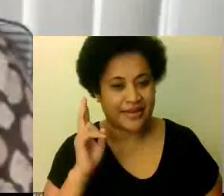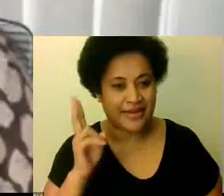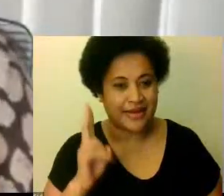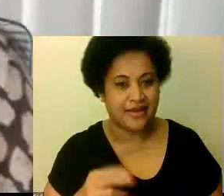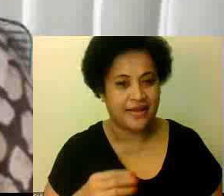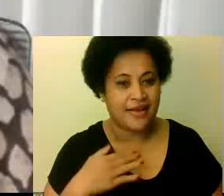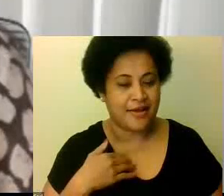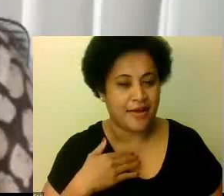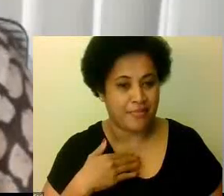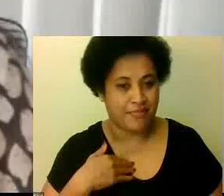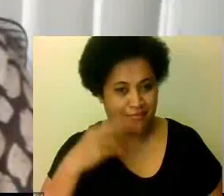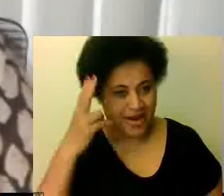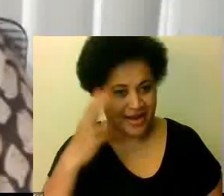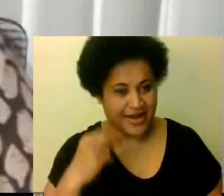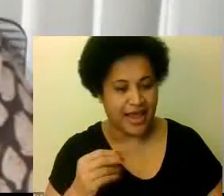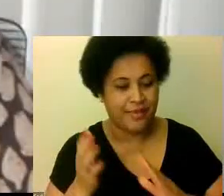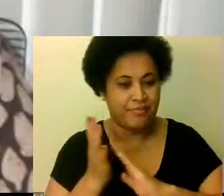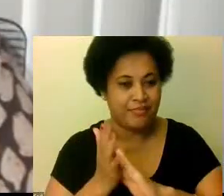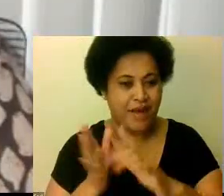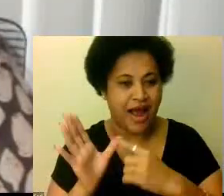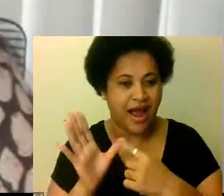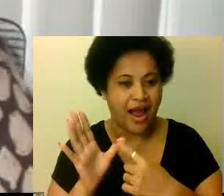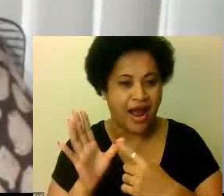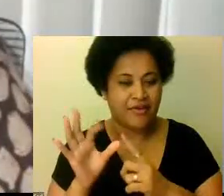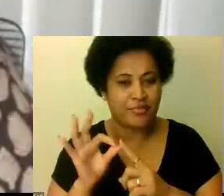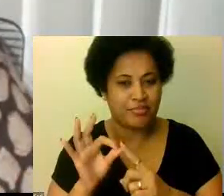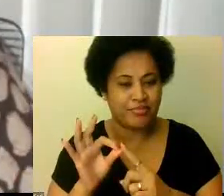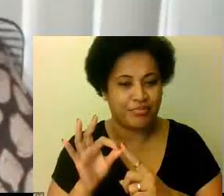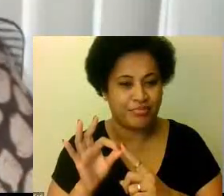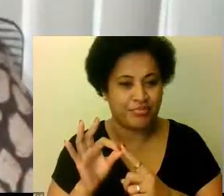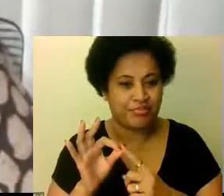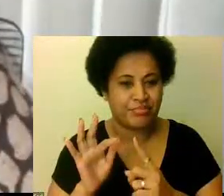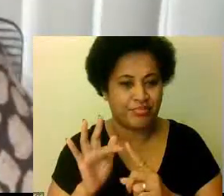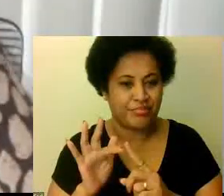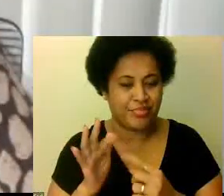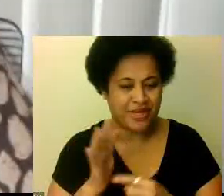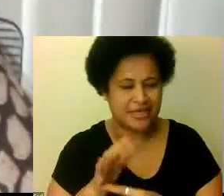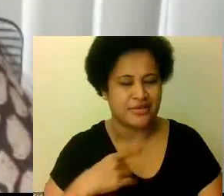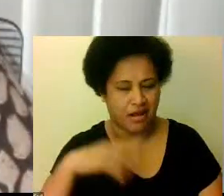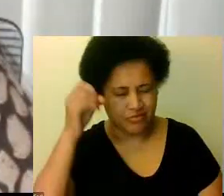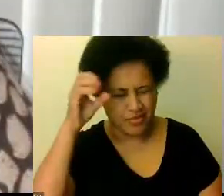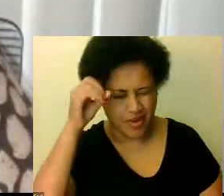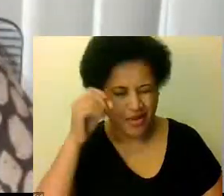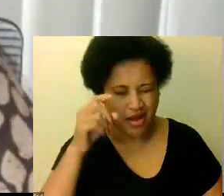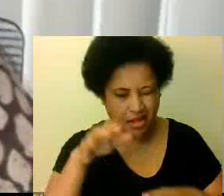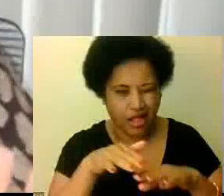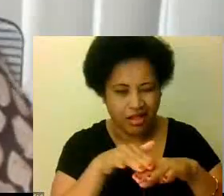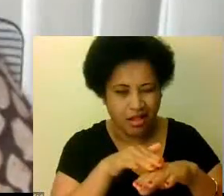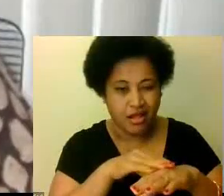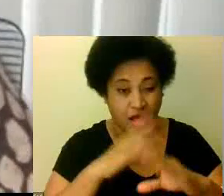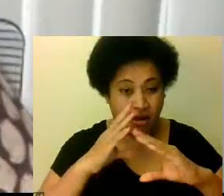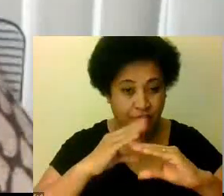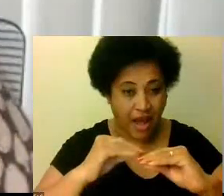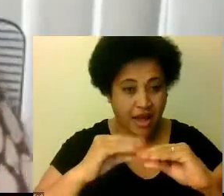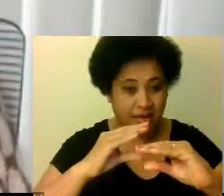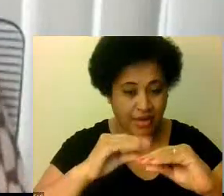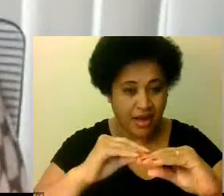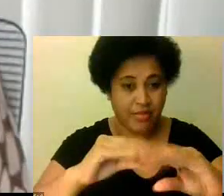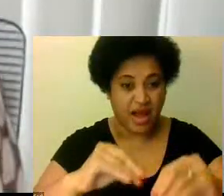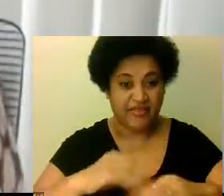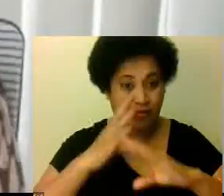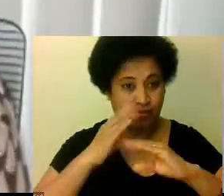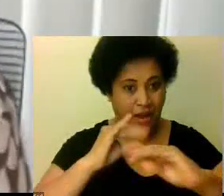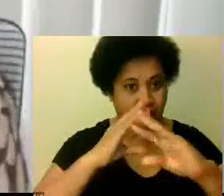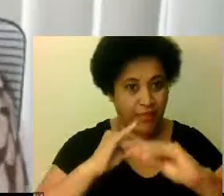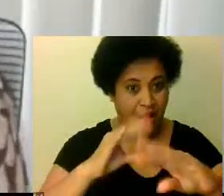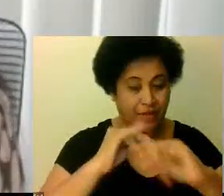Kaur, the business and human rights specialist. And I'll have to remember to go slow. Zoe, if I go too fast, give